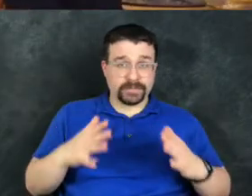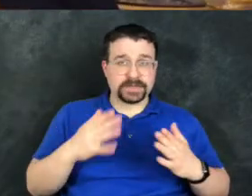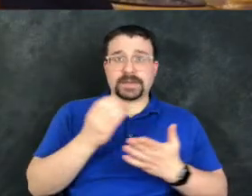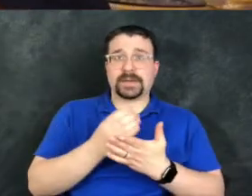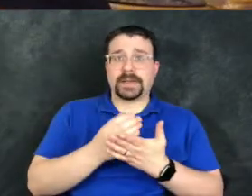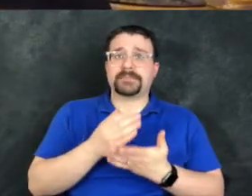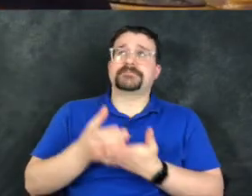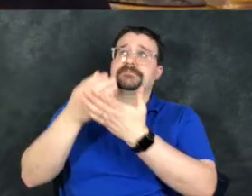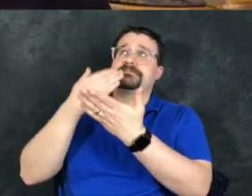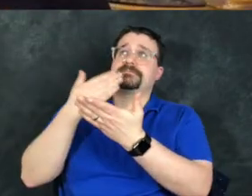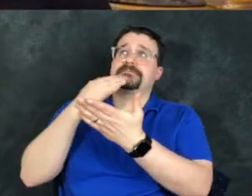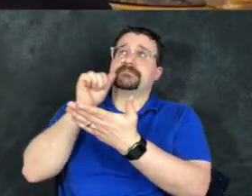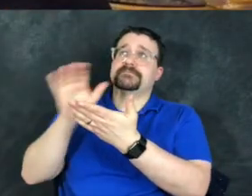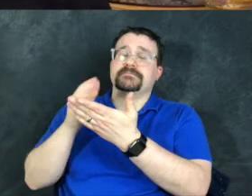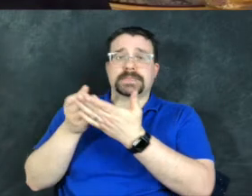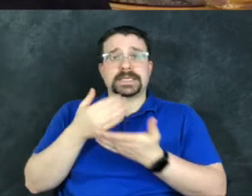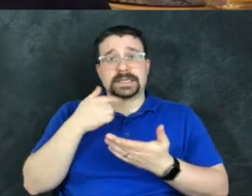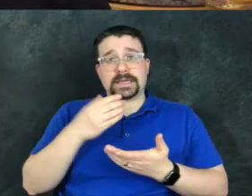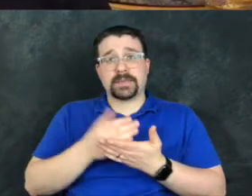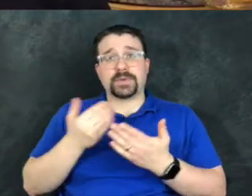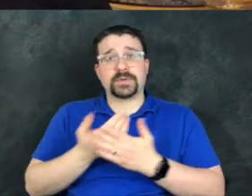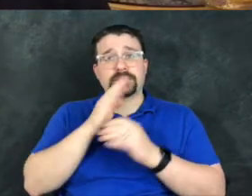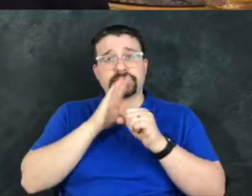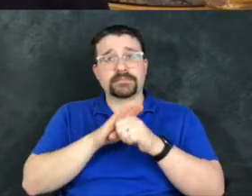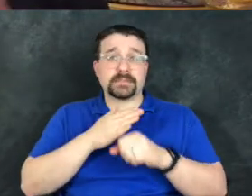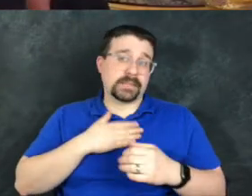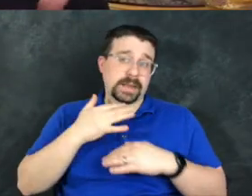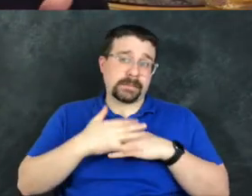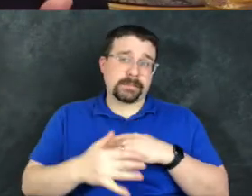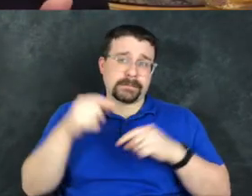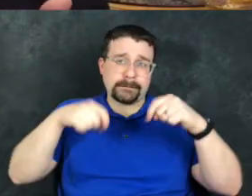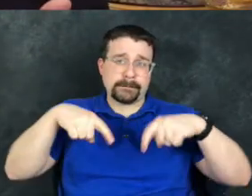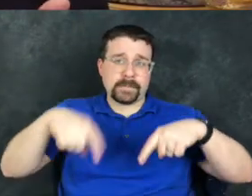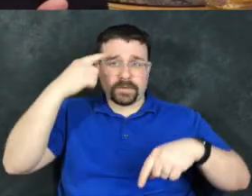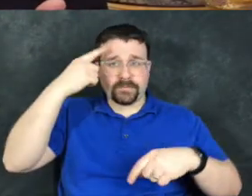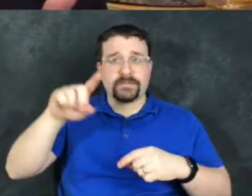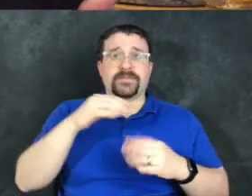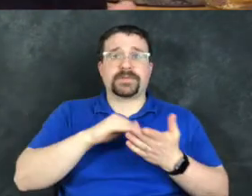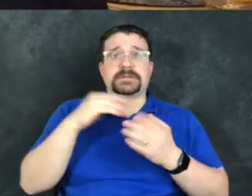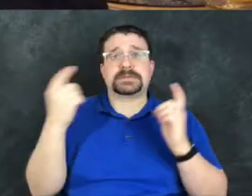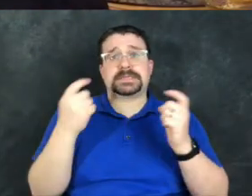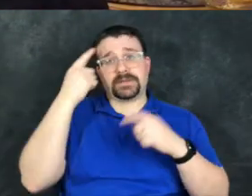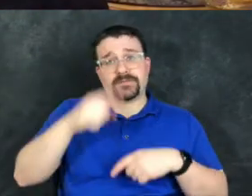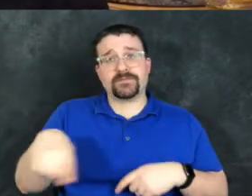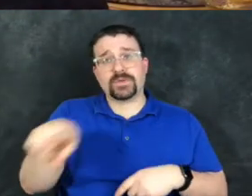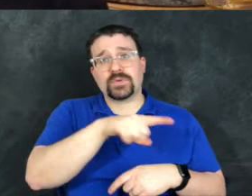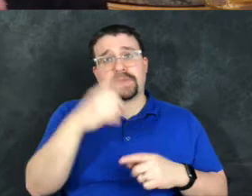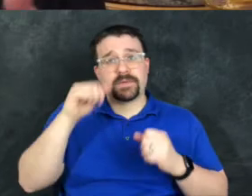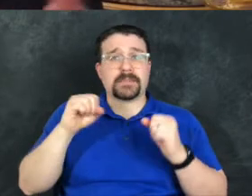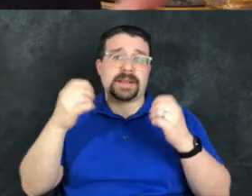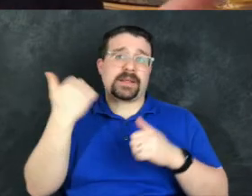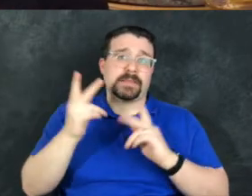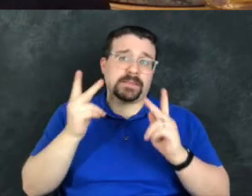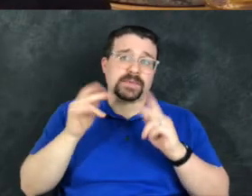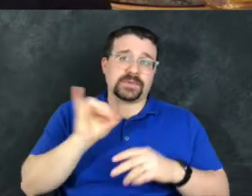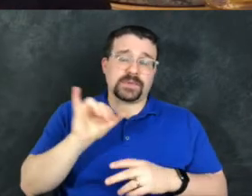And likewise, after supper, he took the cup, and after he had blessed it, he said, "This is the cup of the new covenant in my blood, poured out for the forgiveness of sin